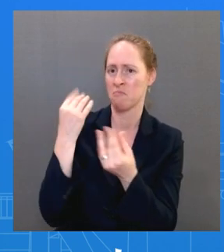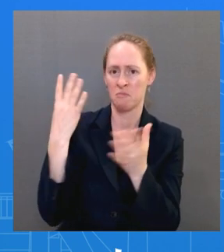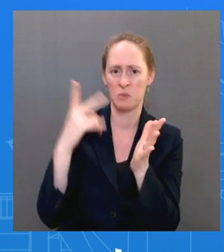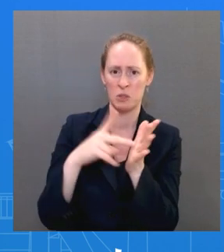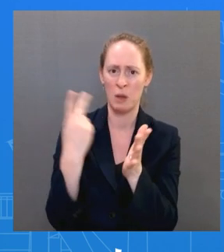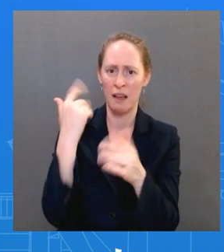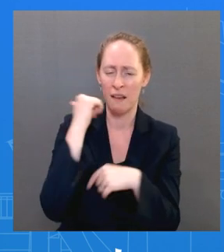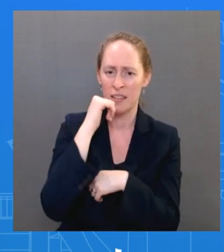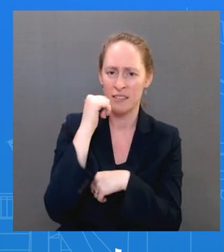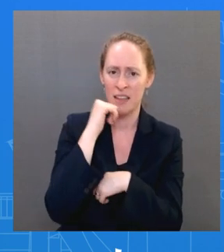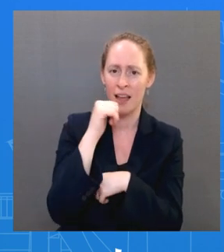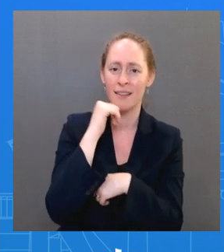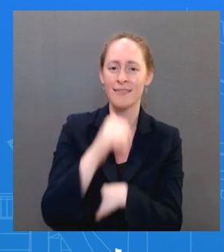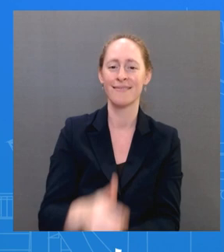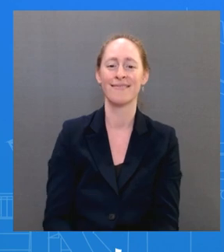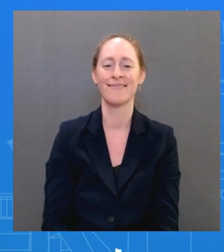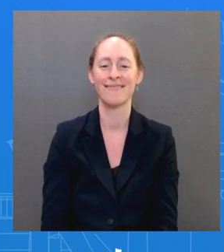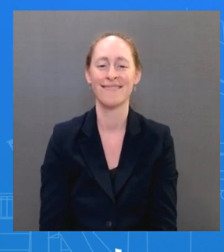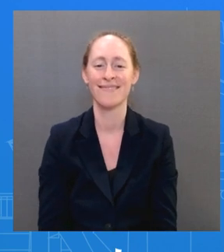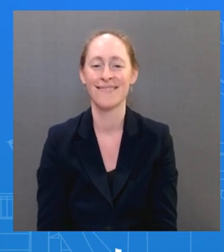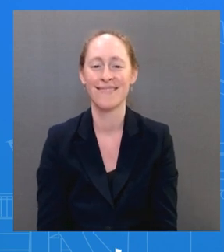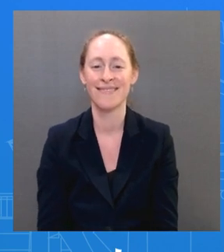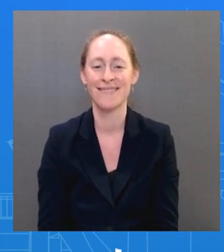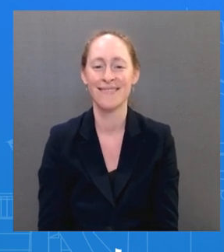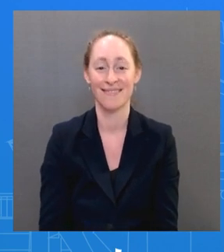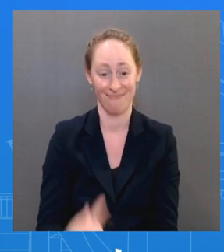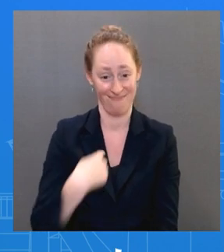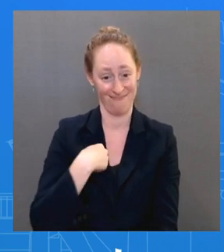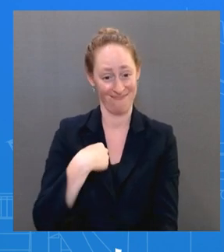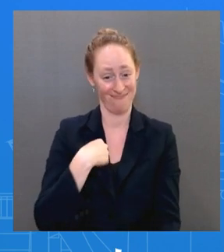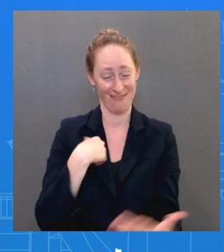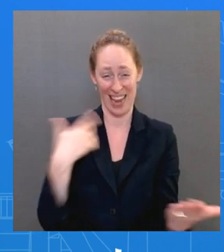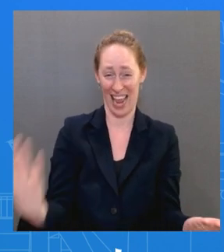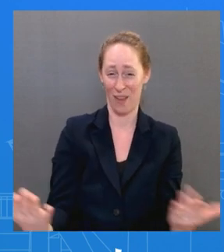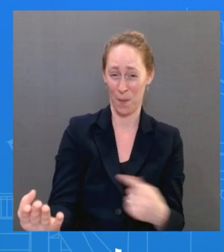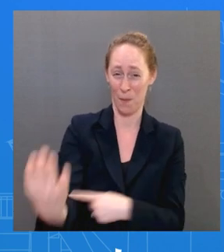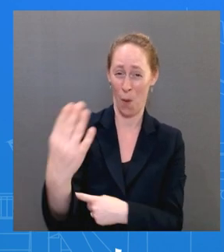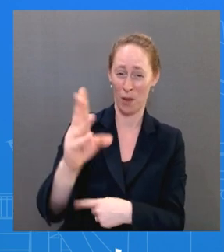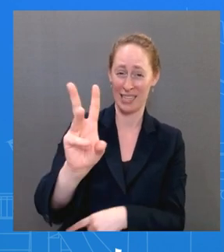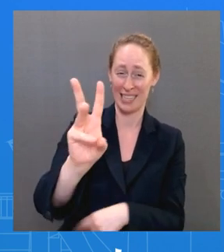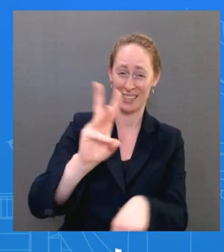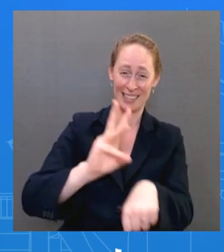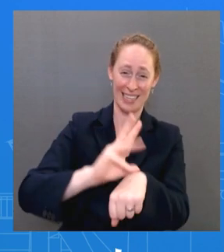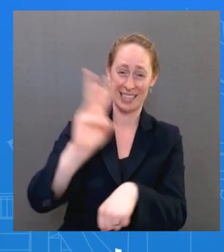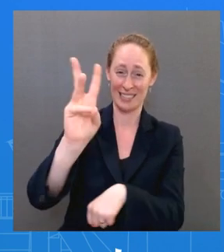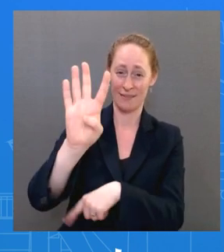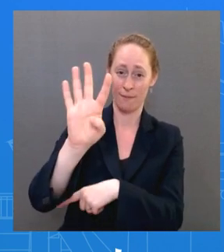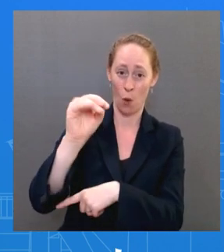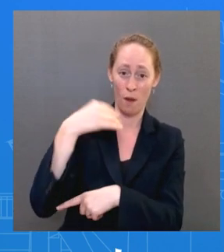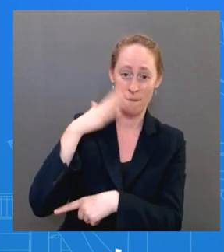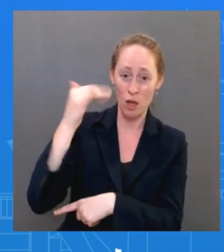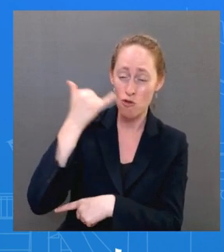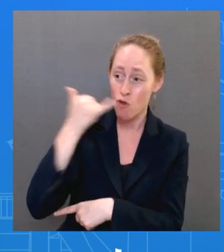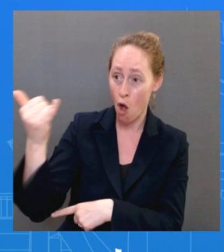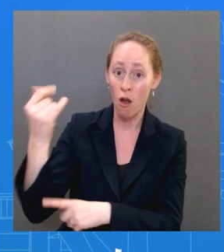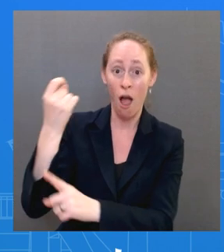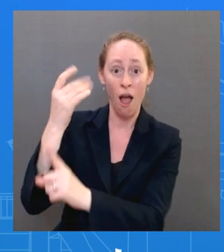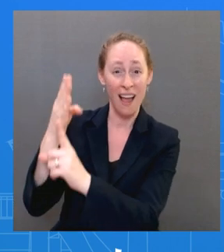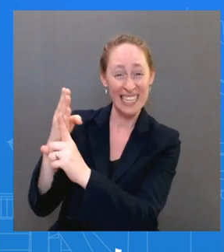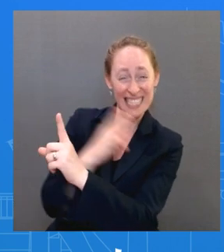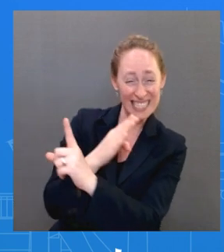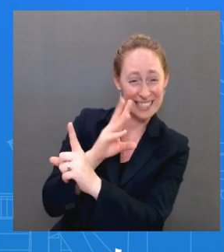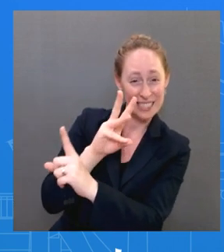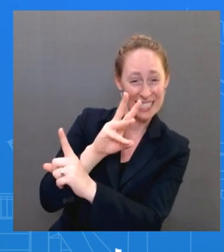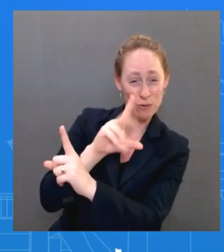in the morning. Did not think it was appropriate for me to call the president at 6:20, wake him up and say, you know, how are you feeling? I think